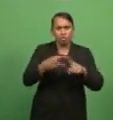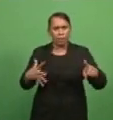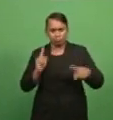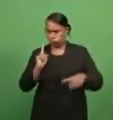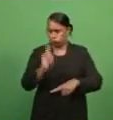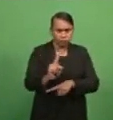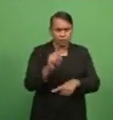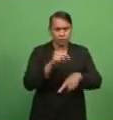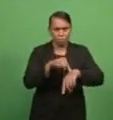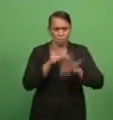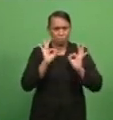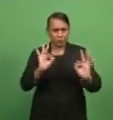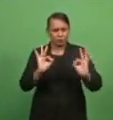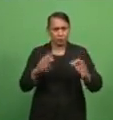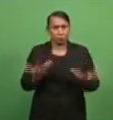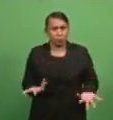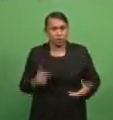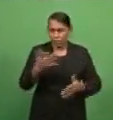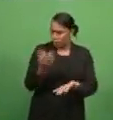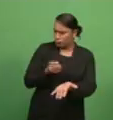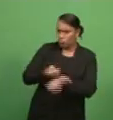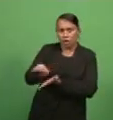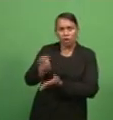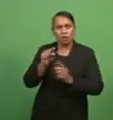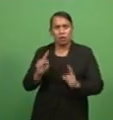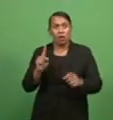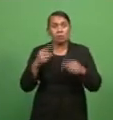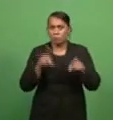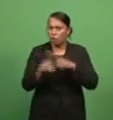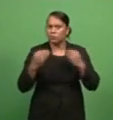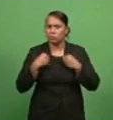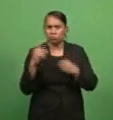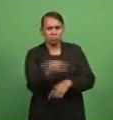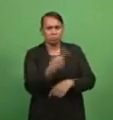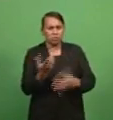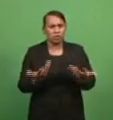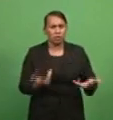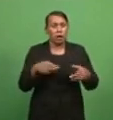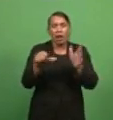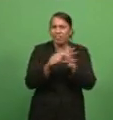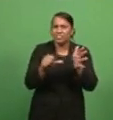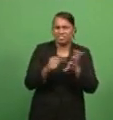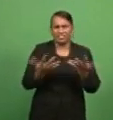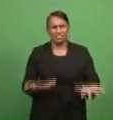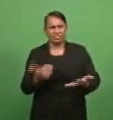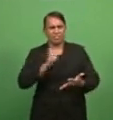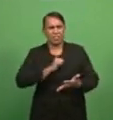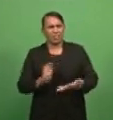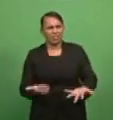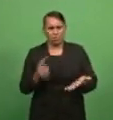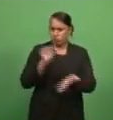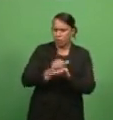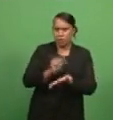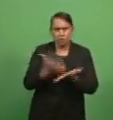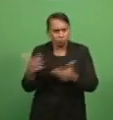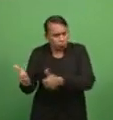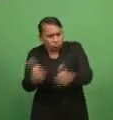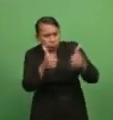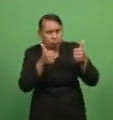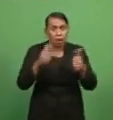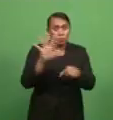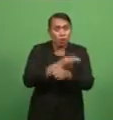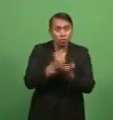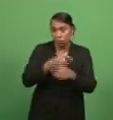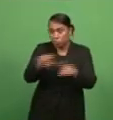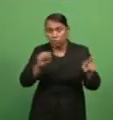Qayyum says most businesses, even in these financial hardships, are behaving morally, making sure that workers have at least something to take